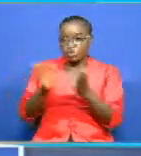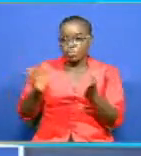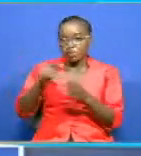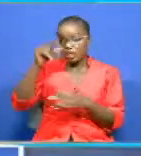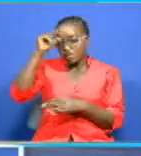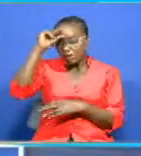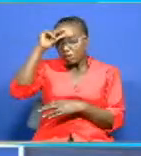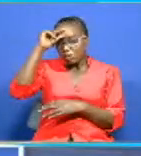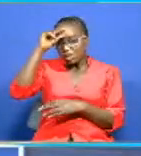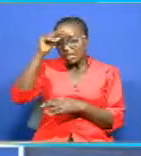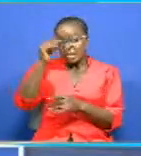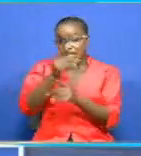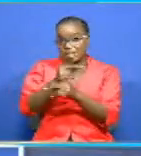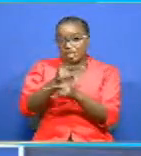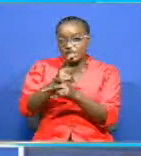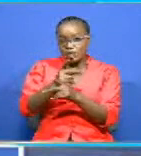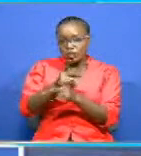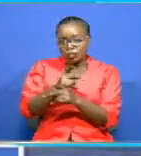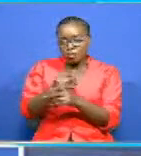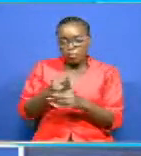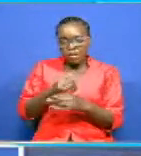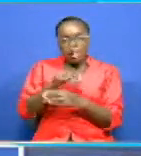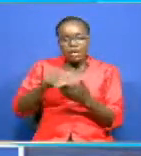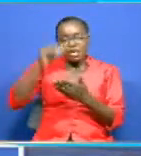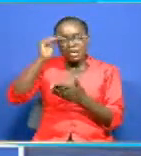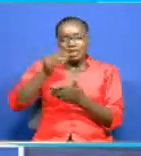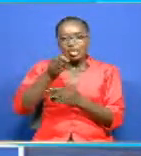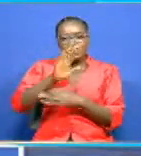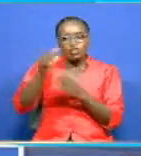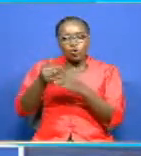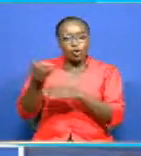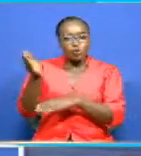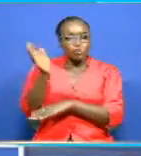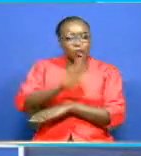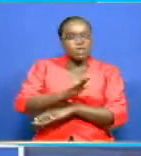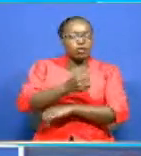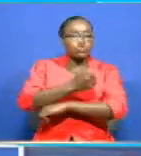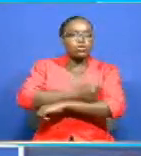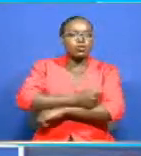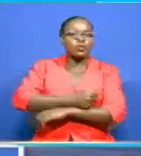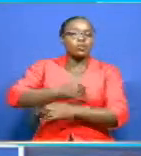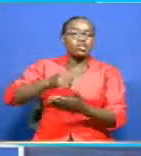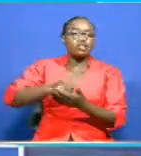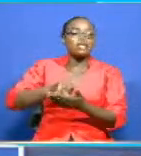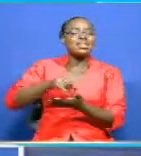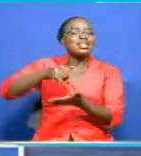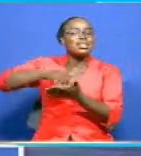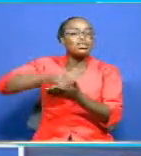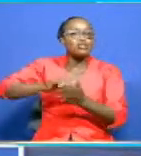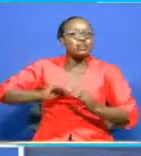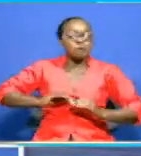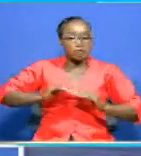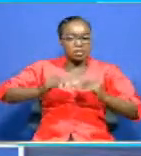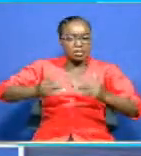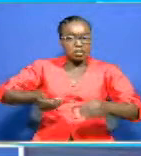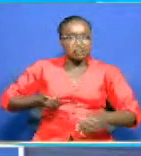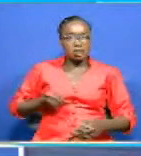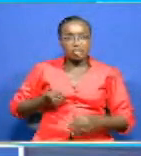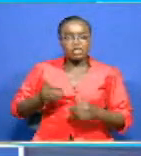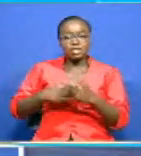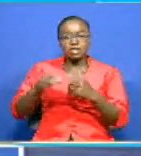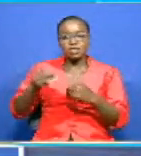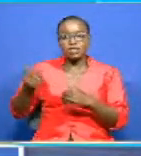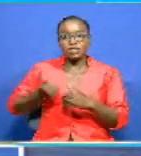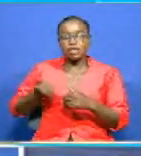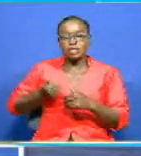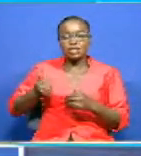government maintaining its push for all learners to report back to school, including those who are expectant. This is after it emerged that over 90 girls